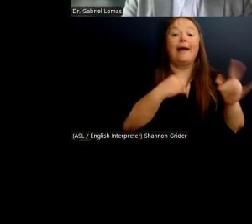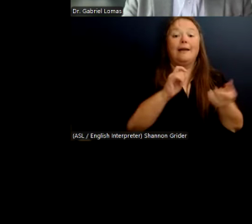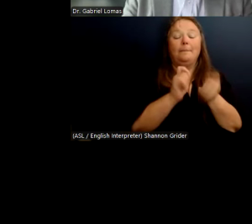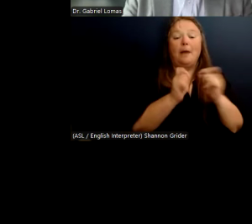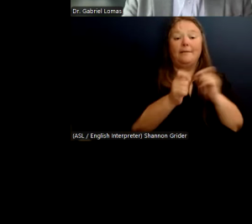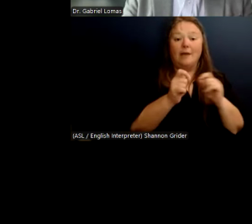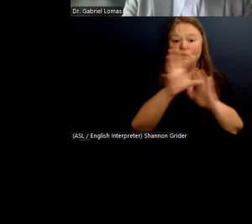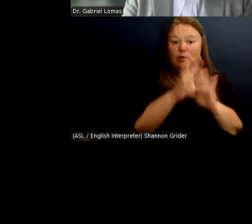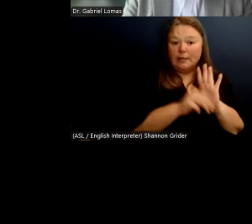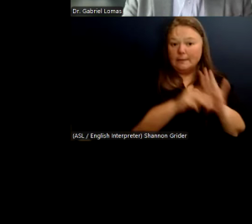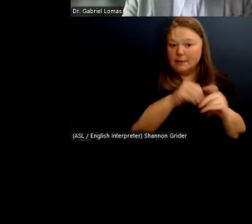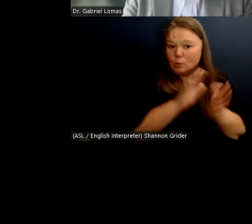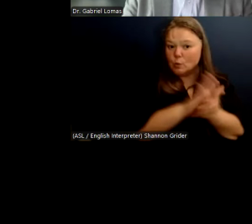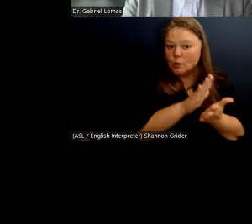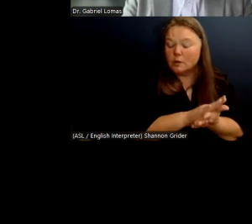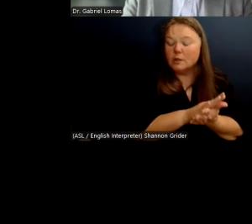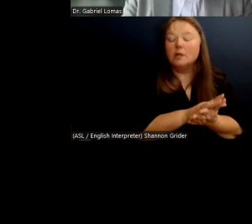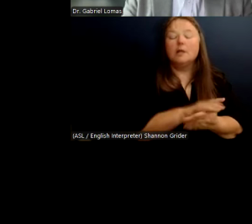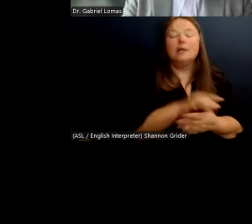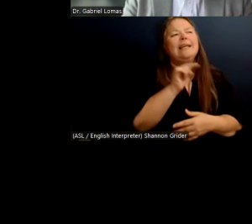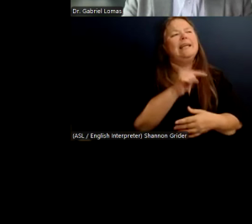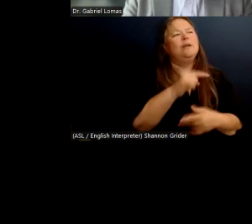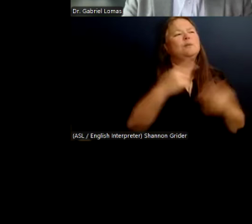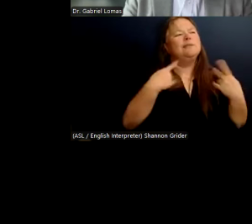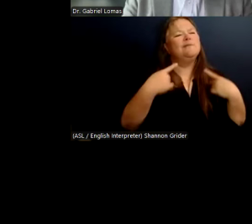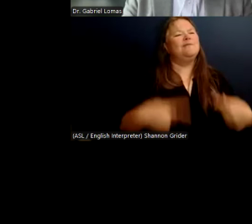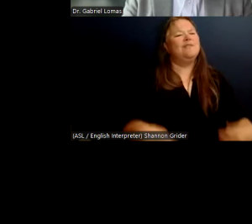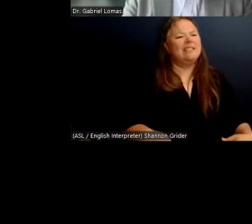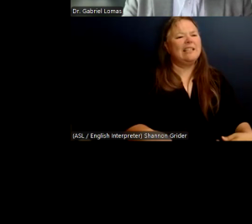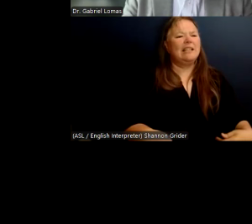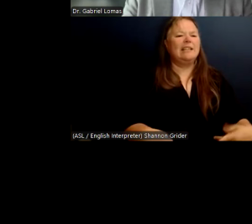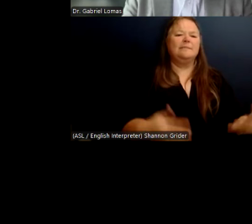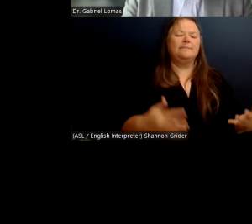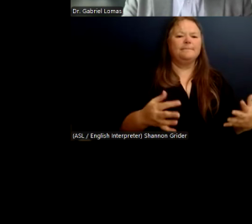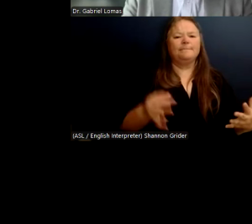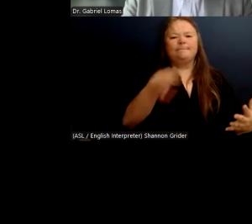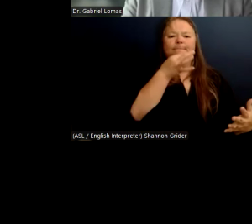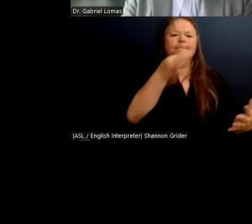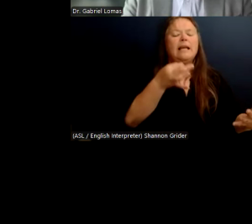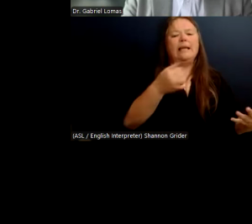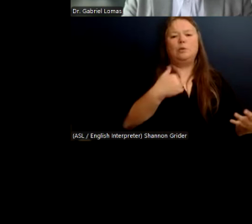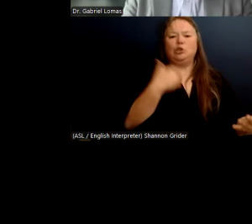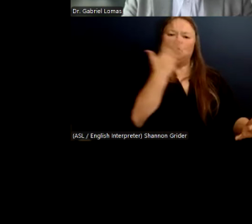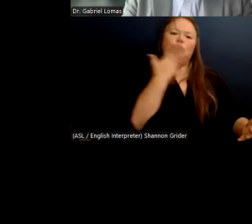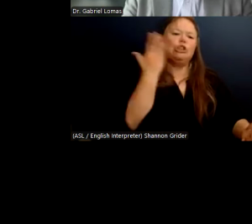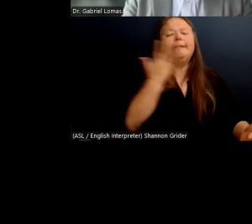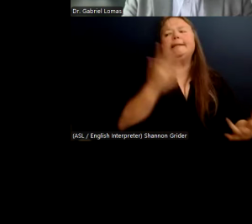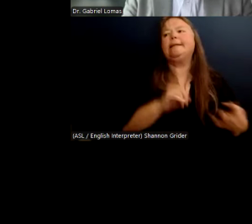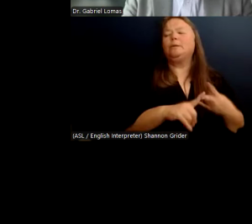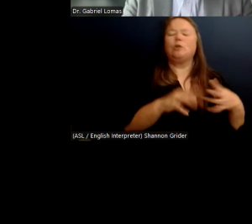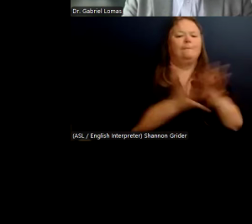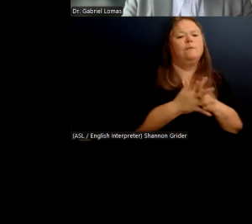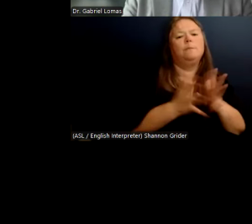curriculum, was physically very astute. He was a good-looking kid. He was on the football team. He was